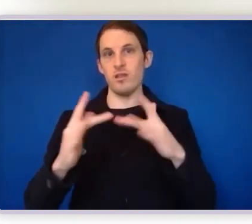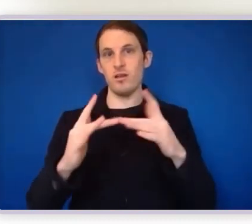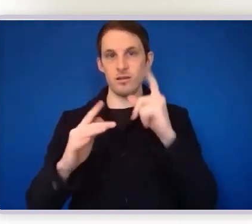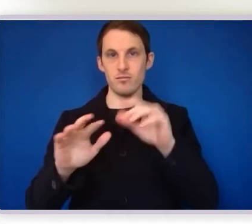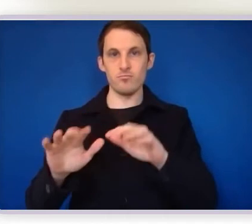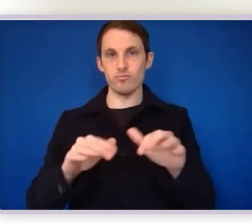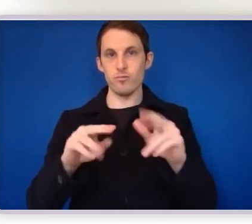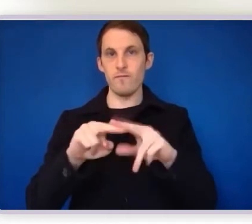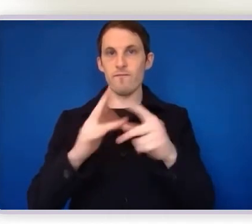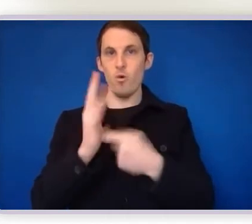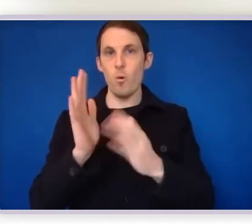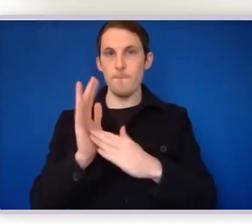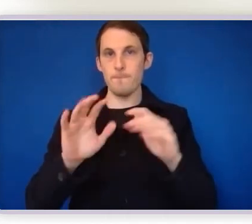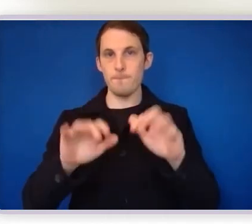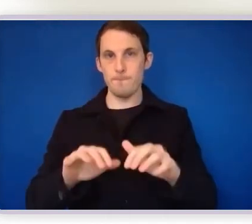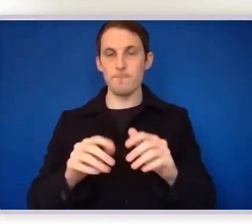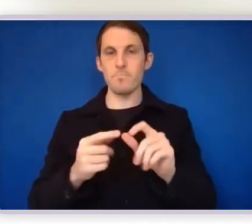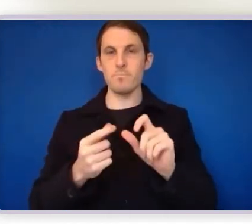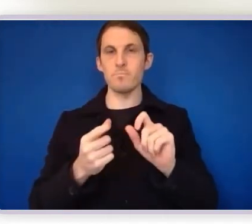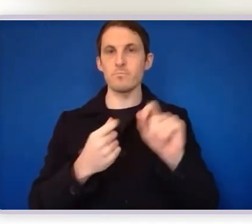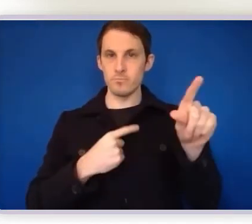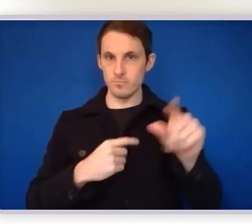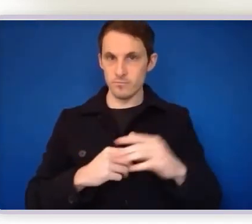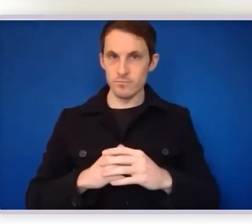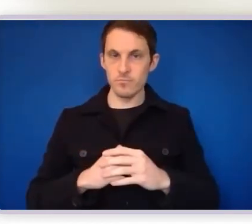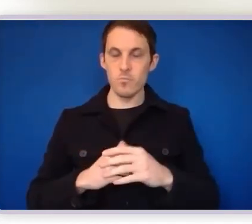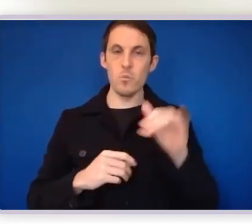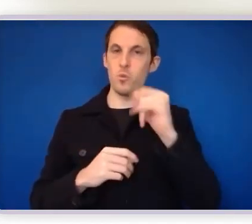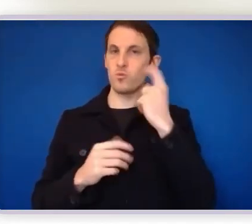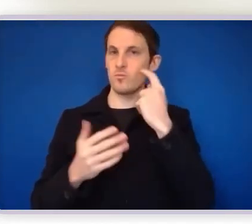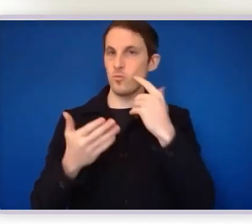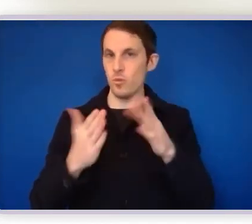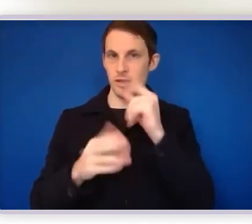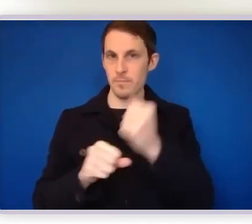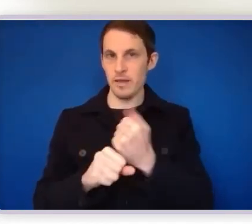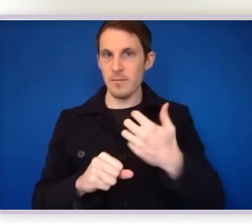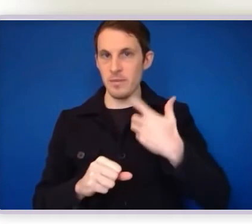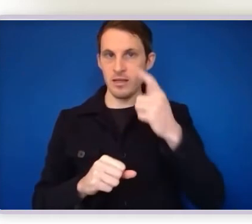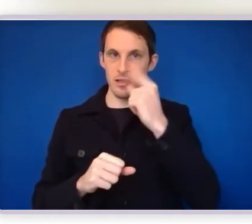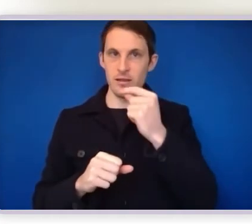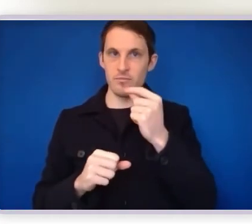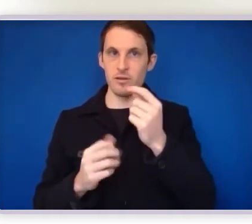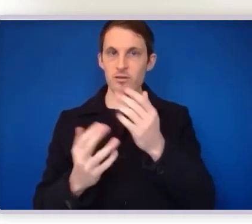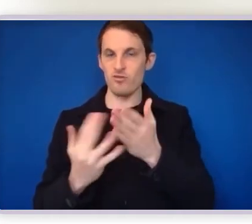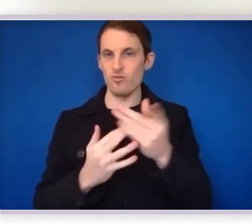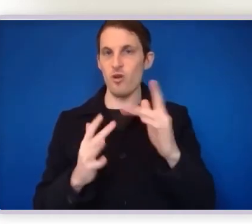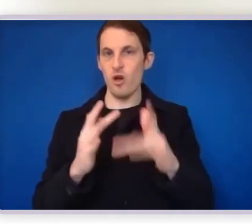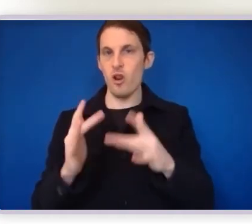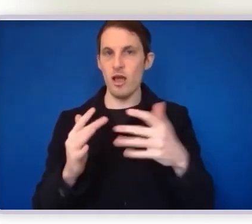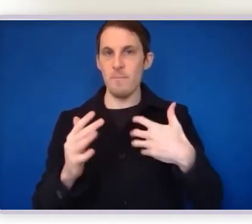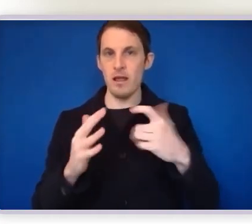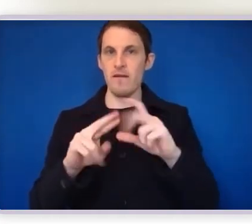form. Equally, the simplest way to make a complaint is through our online complaints form. Either way, you can